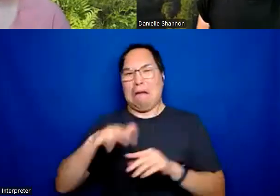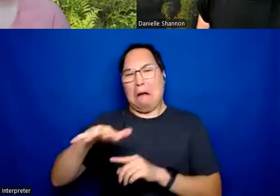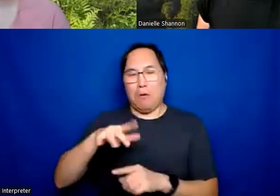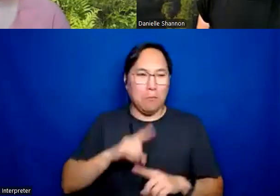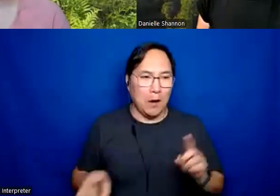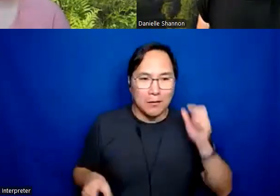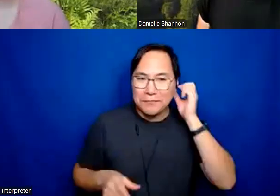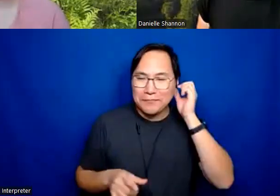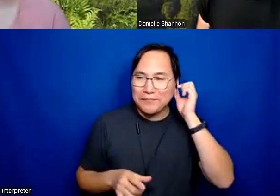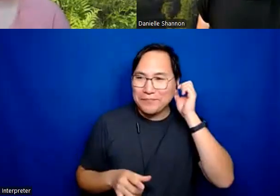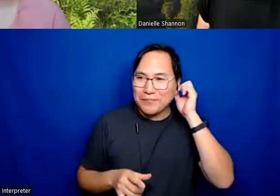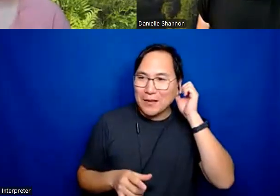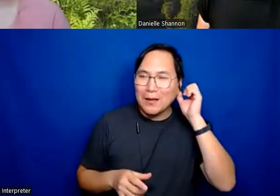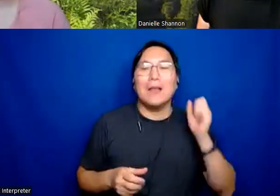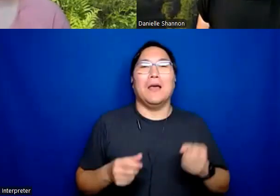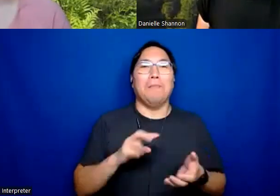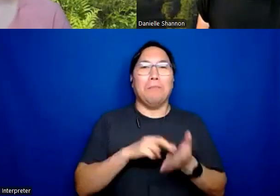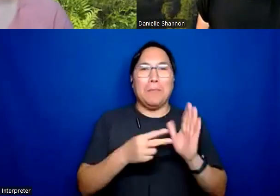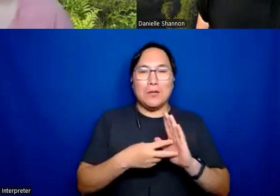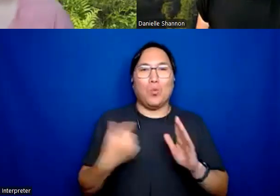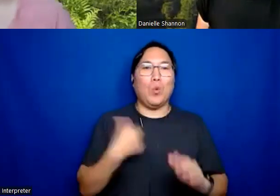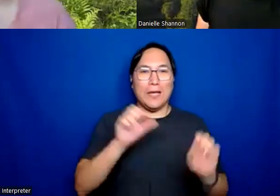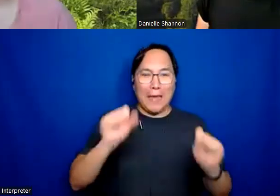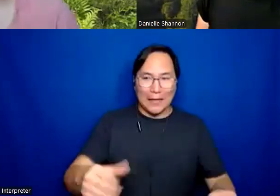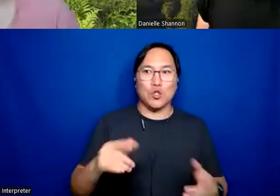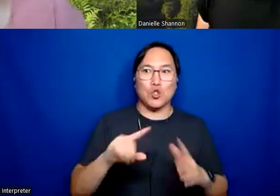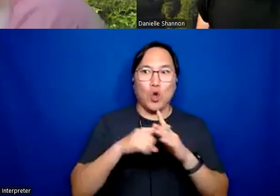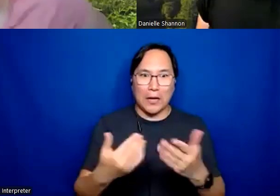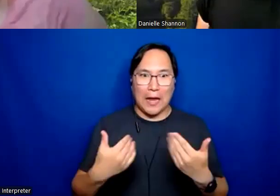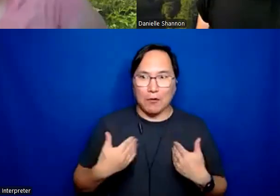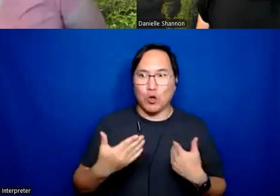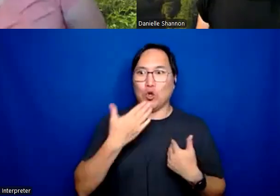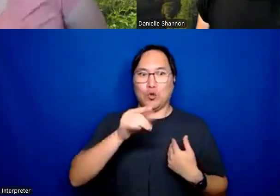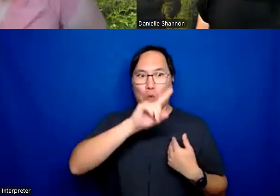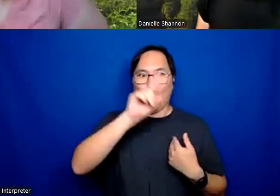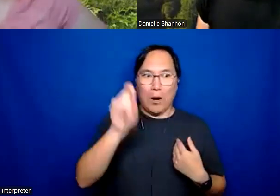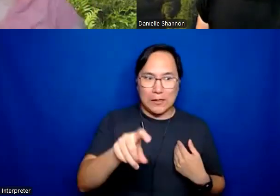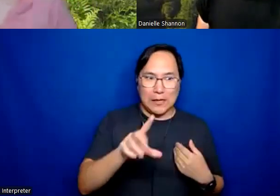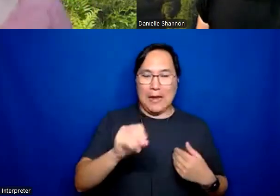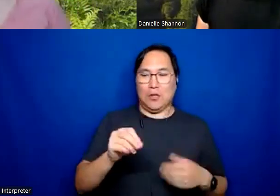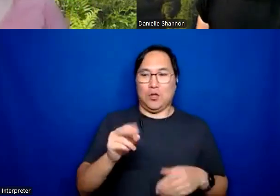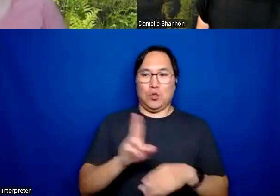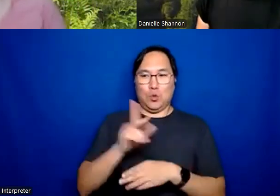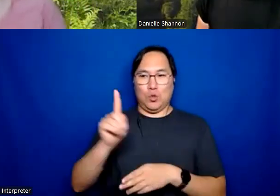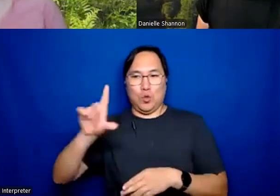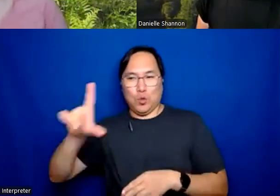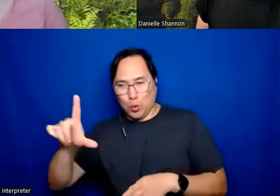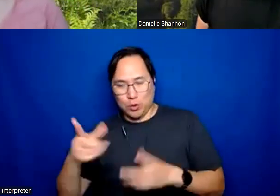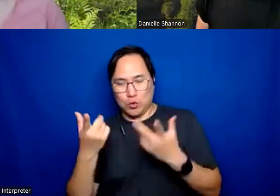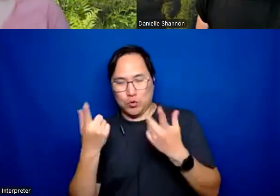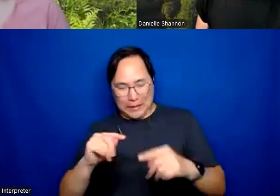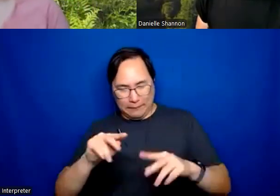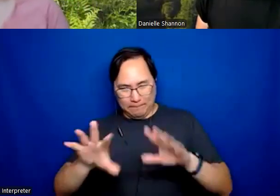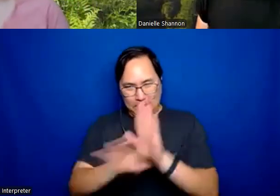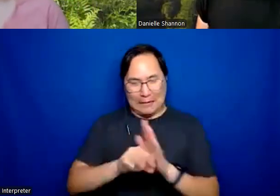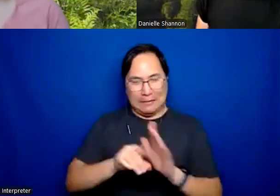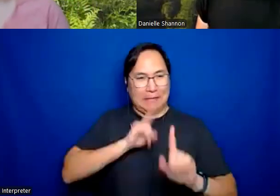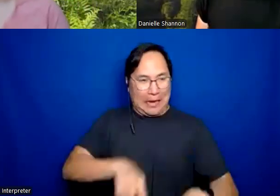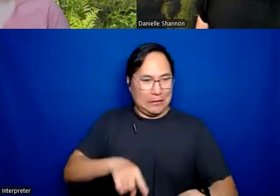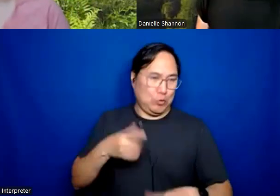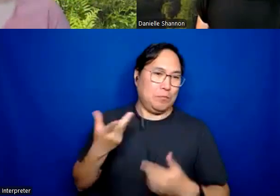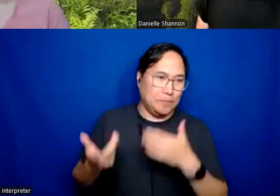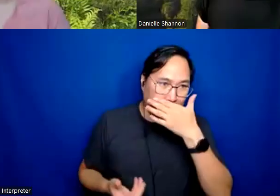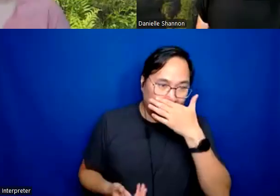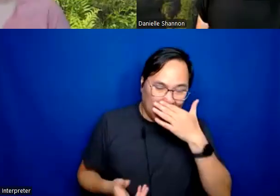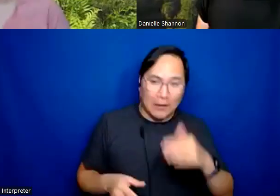they allow people to come with a question and then, use those tools to try and answer that question themselves. So that's one. And then the other half of